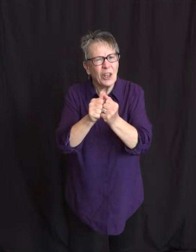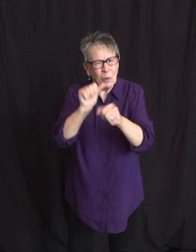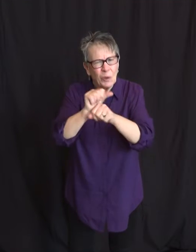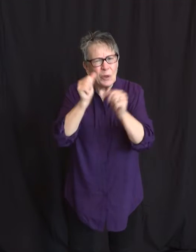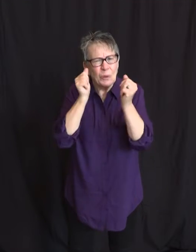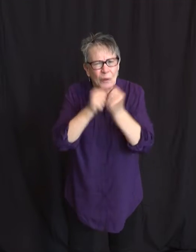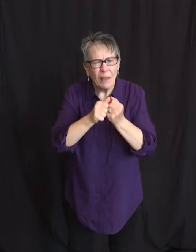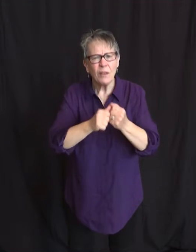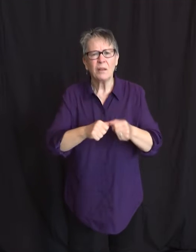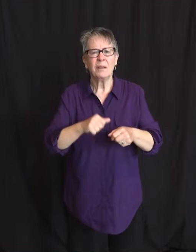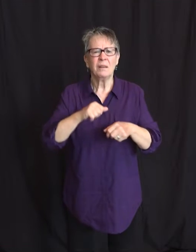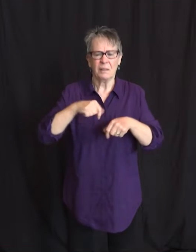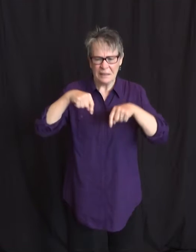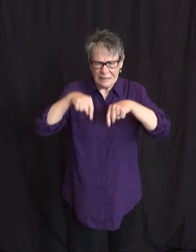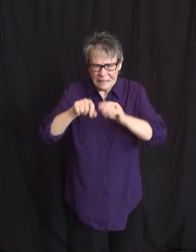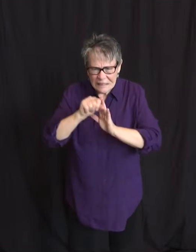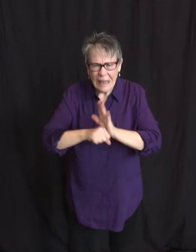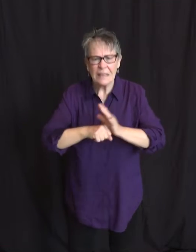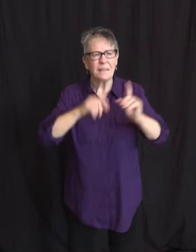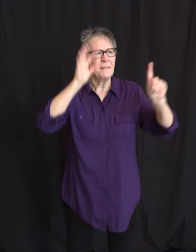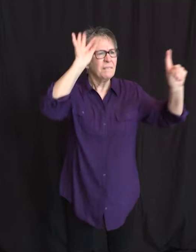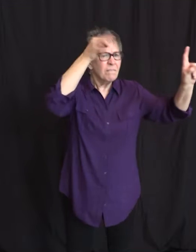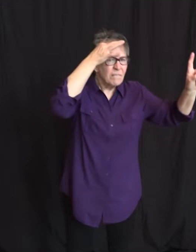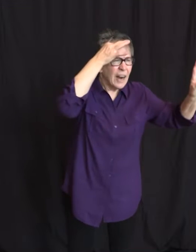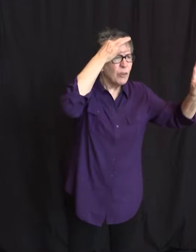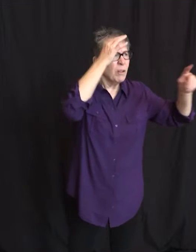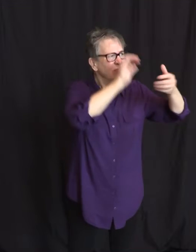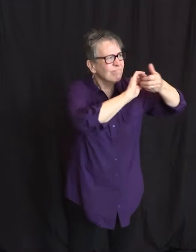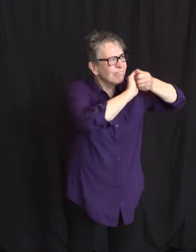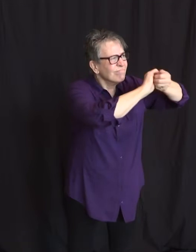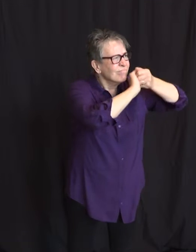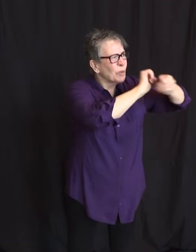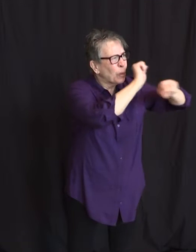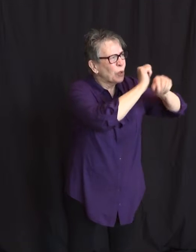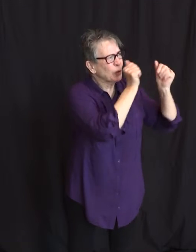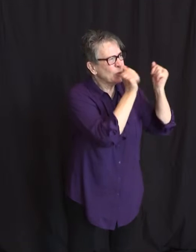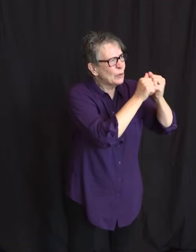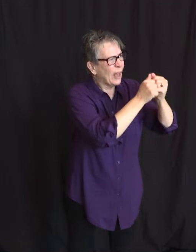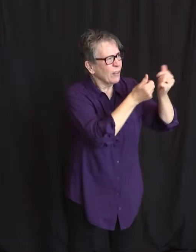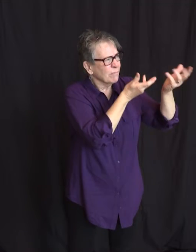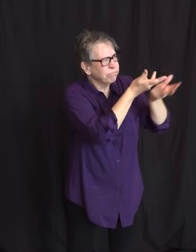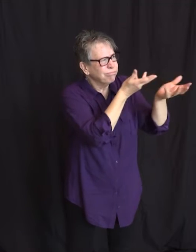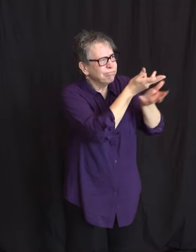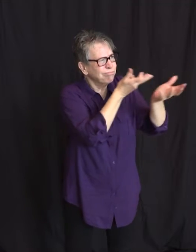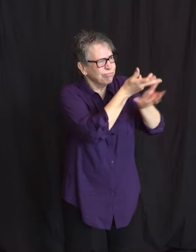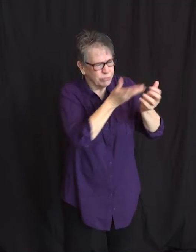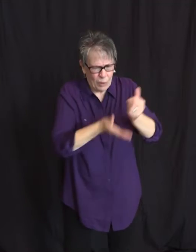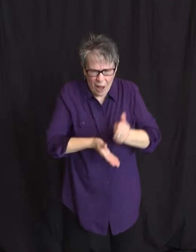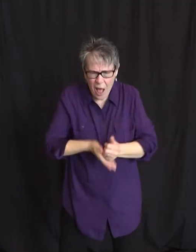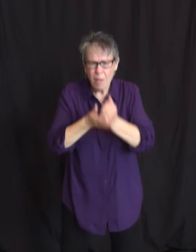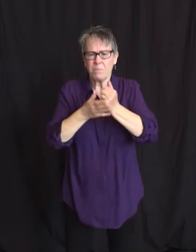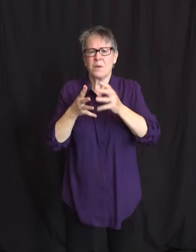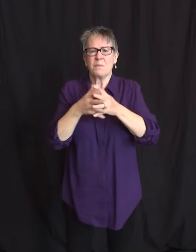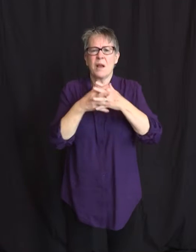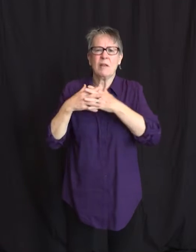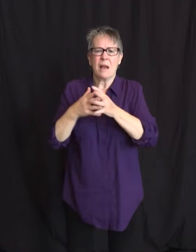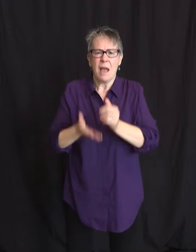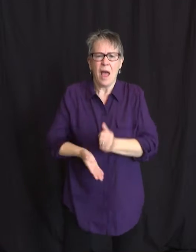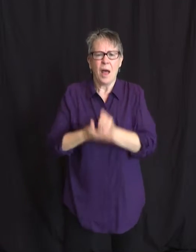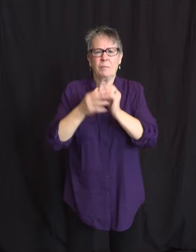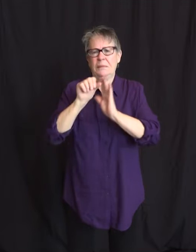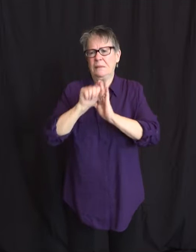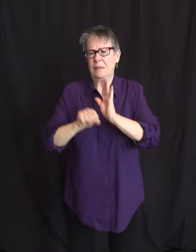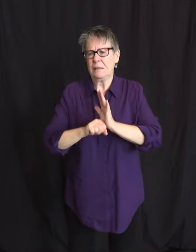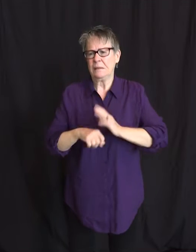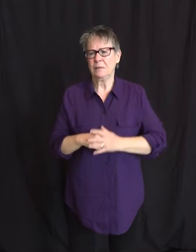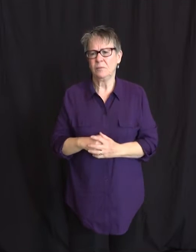residents. Sheila, thank you for everything. I'm not used to having Judy Persicelli so far from me. After 2 months, I feel